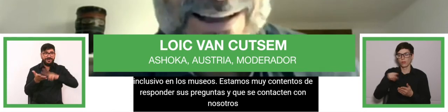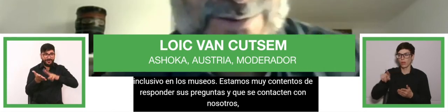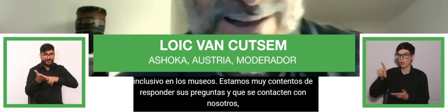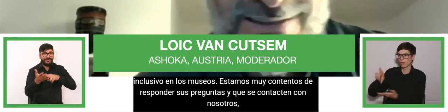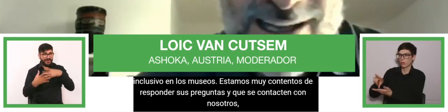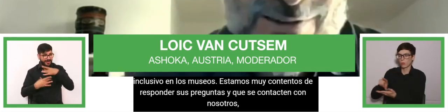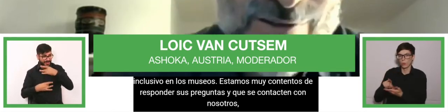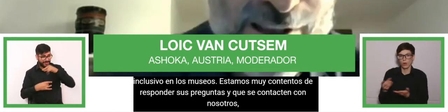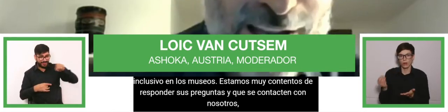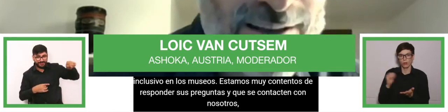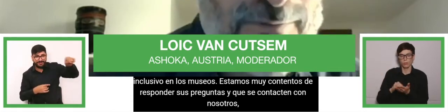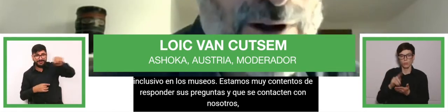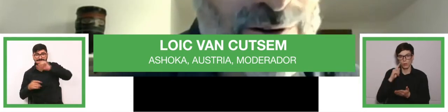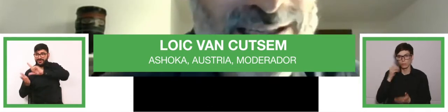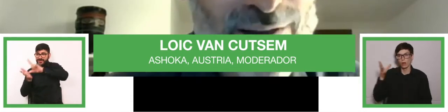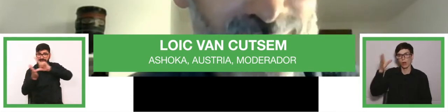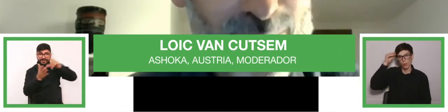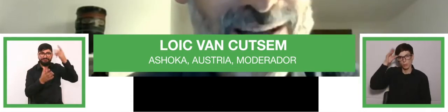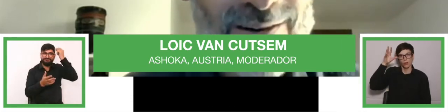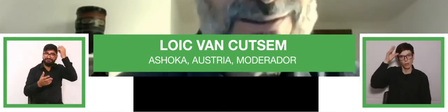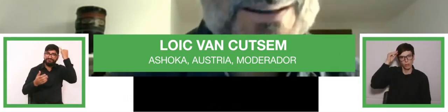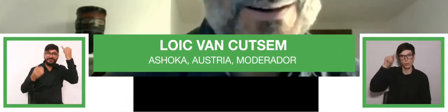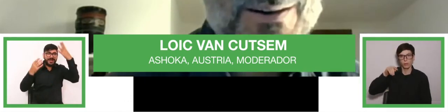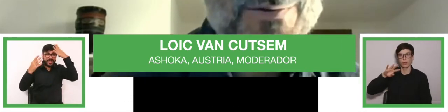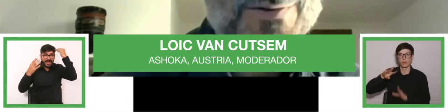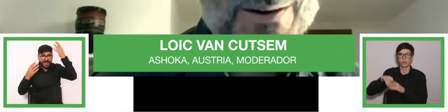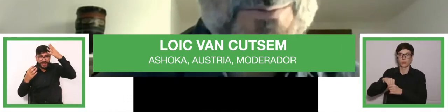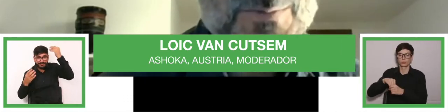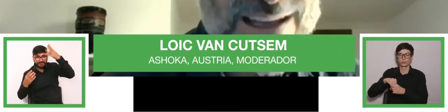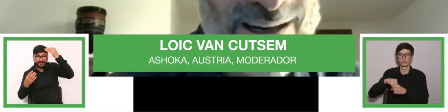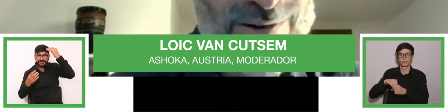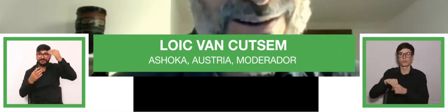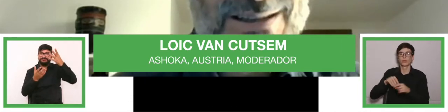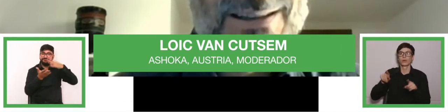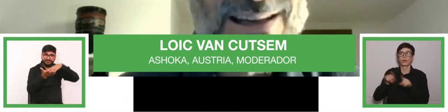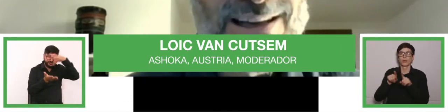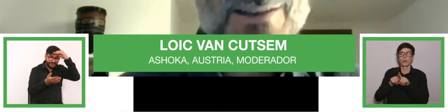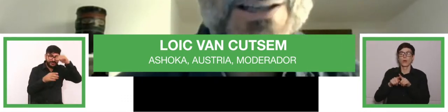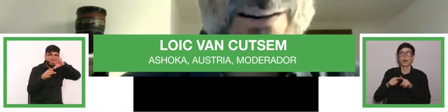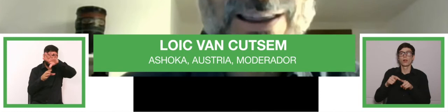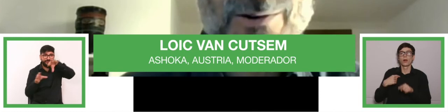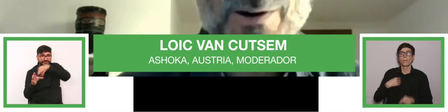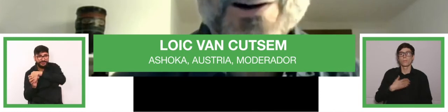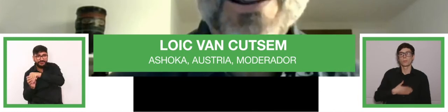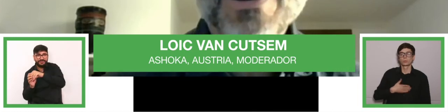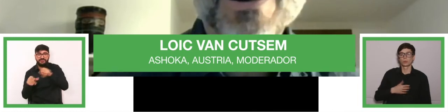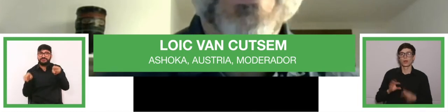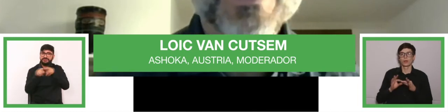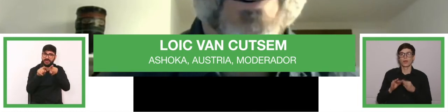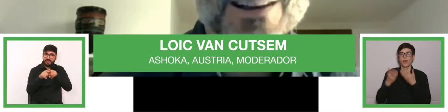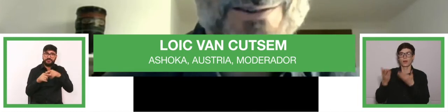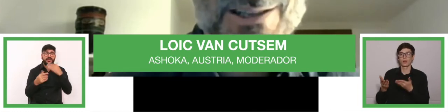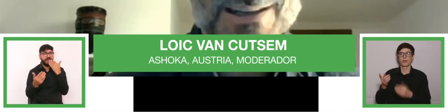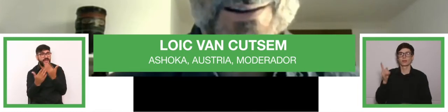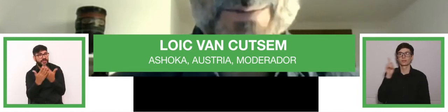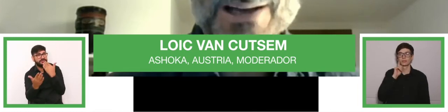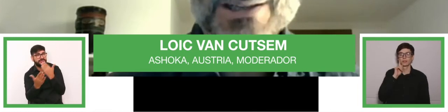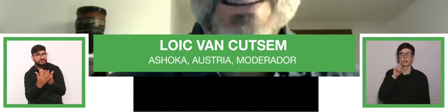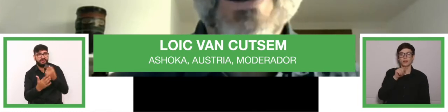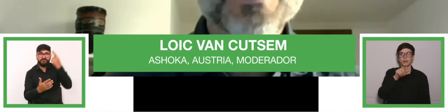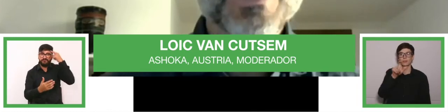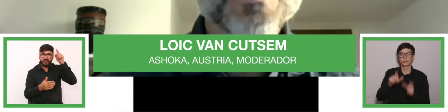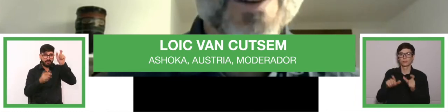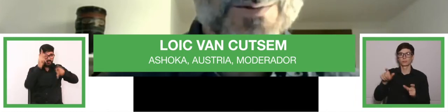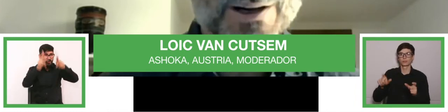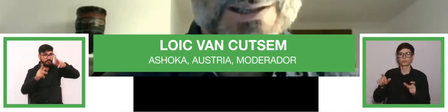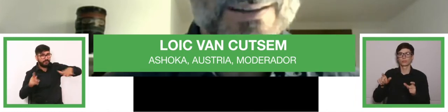would hereby like to thank all 7 speakers for being here with us today and sharing their work and their energy and their